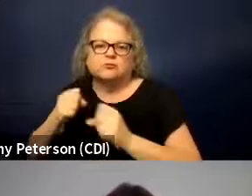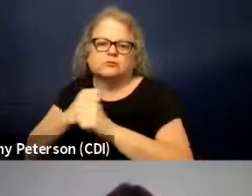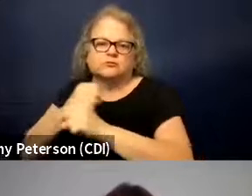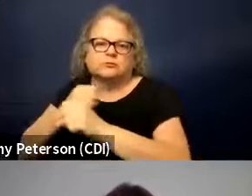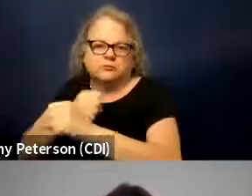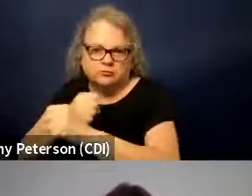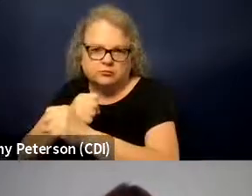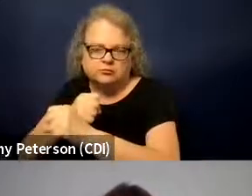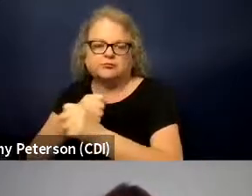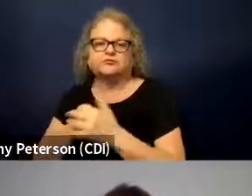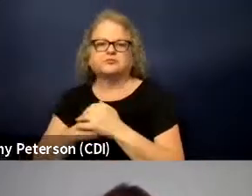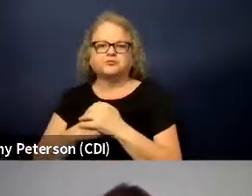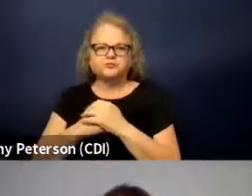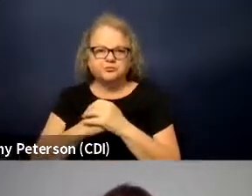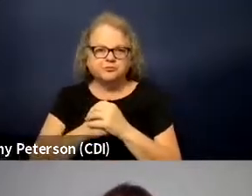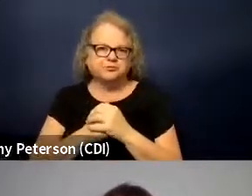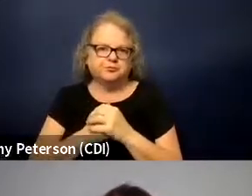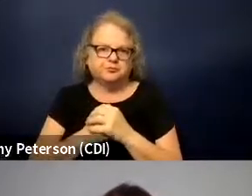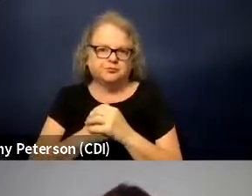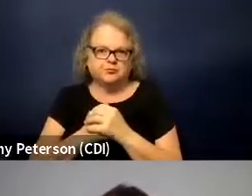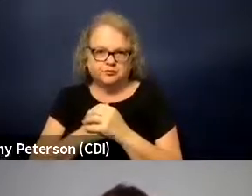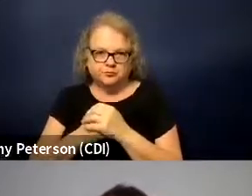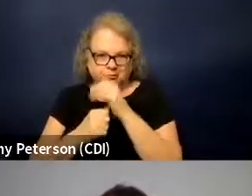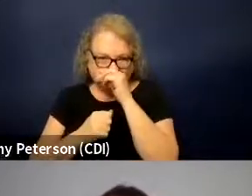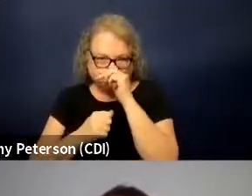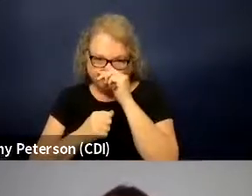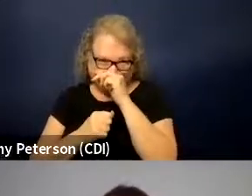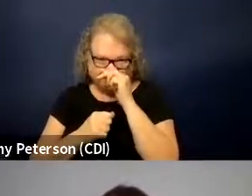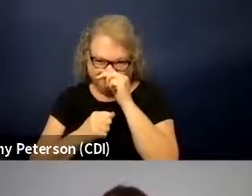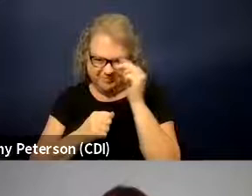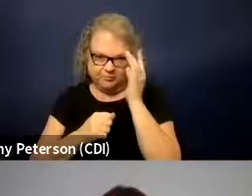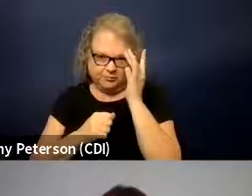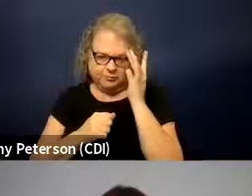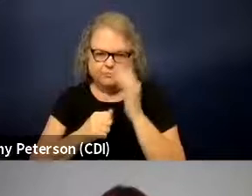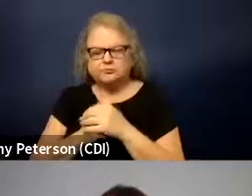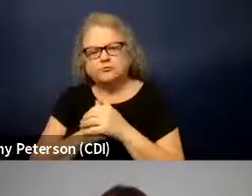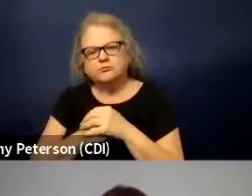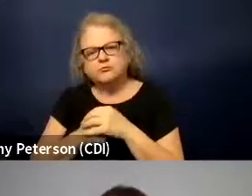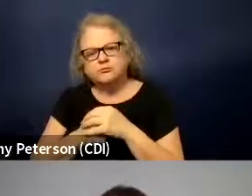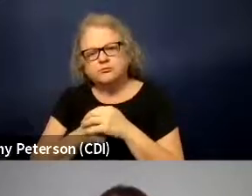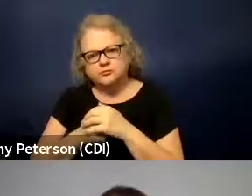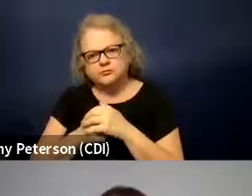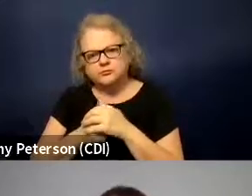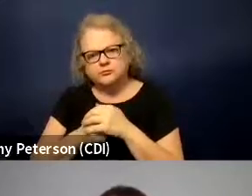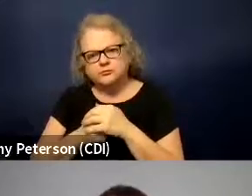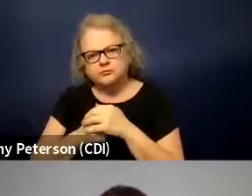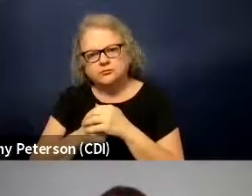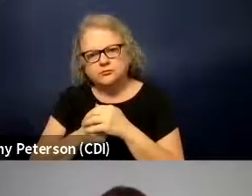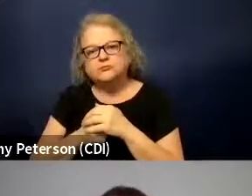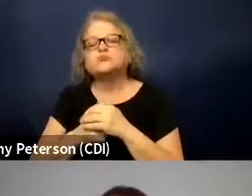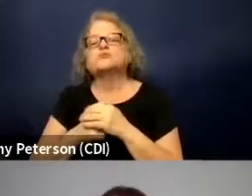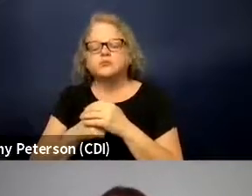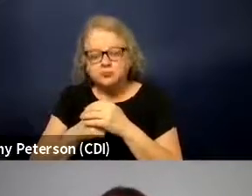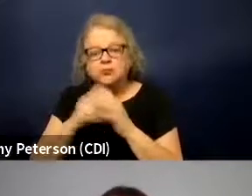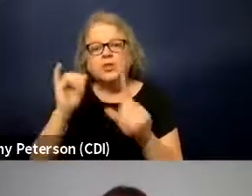those rare breakthrough cases, you can benefit from these monoclonal antibodies. They have been shown